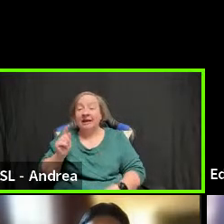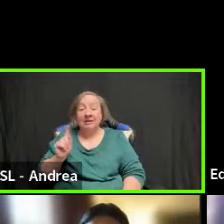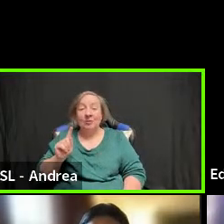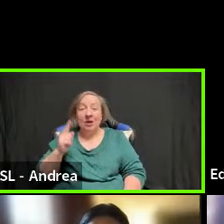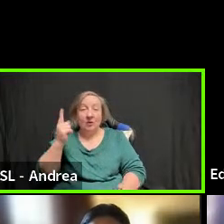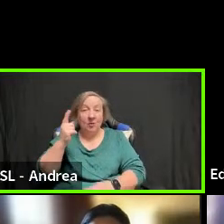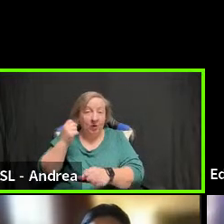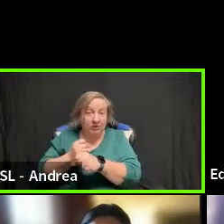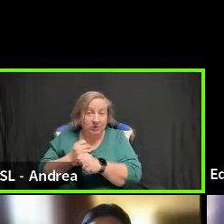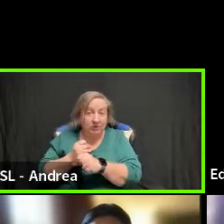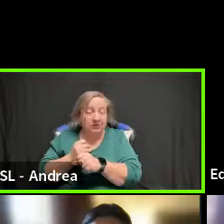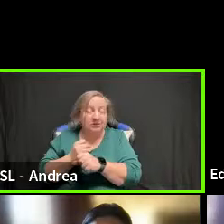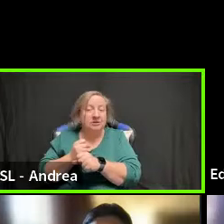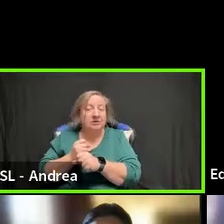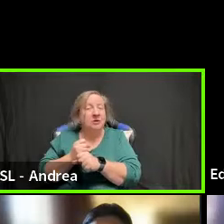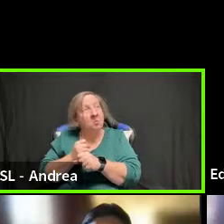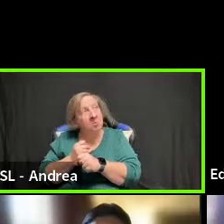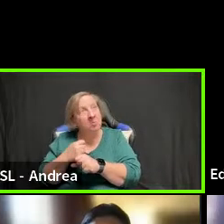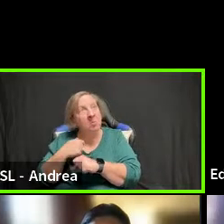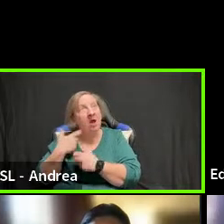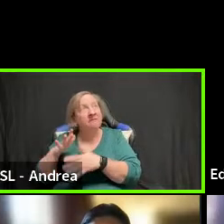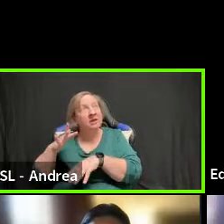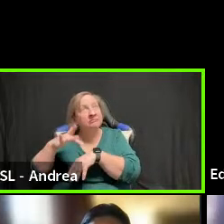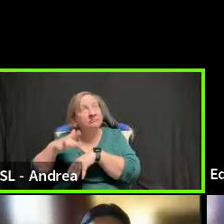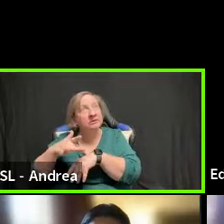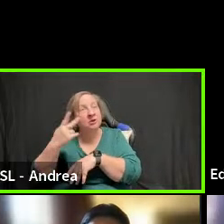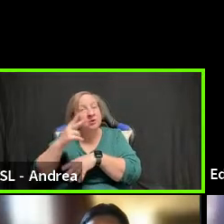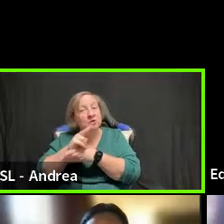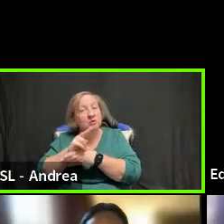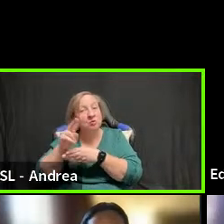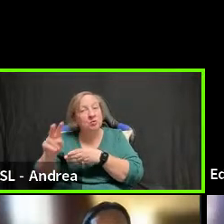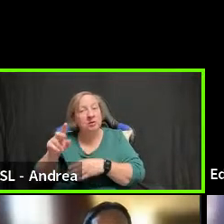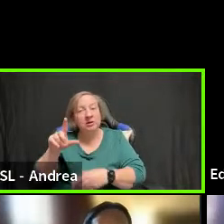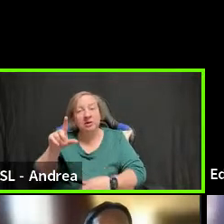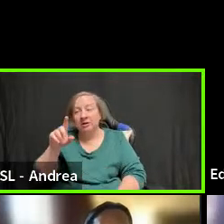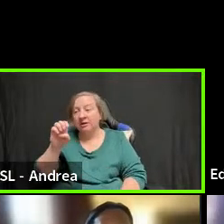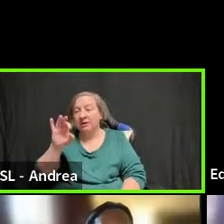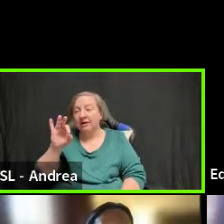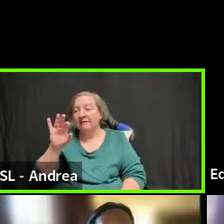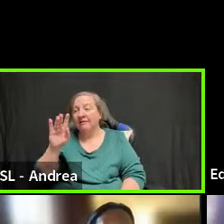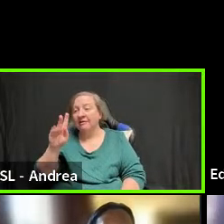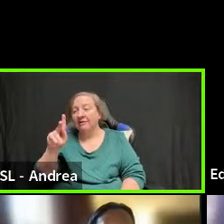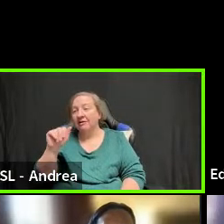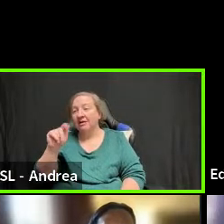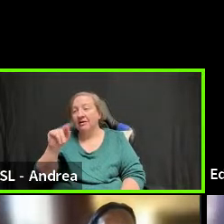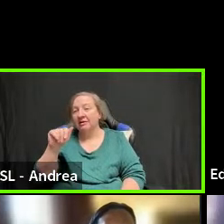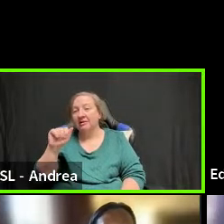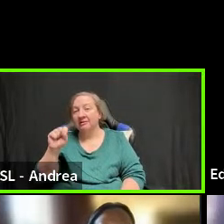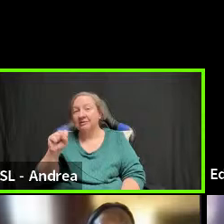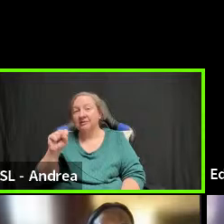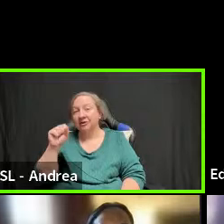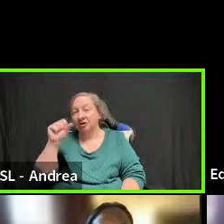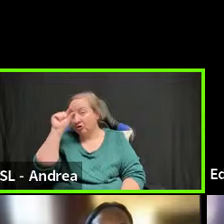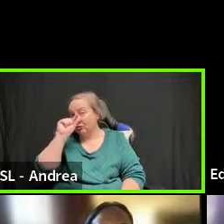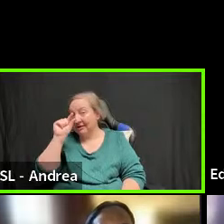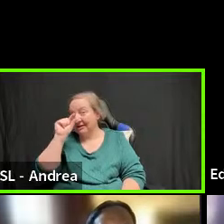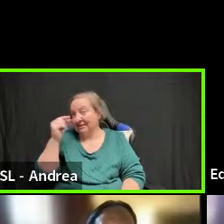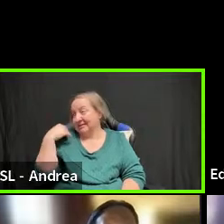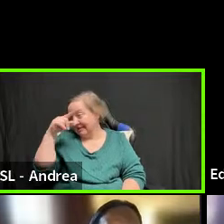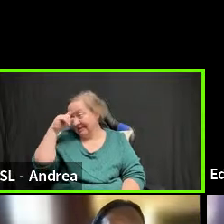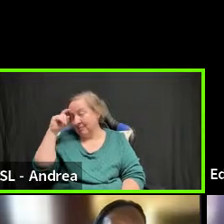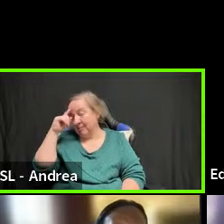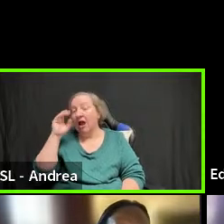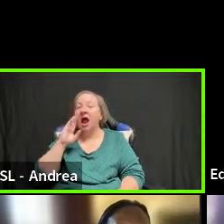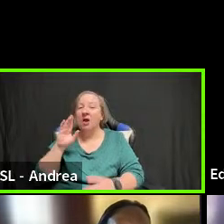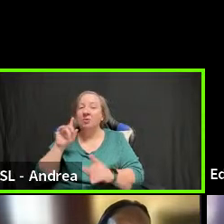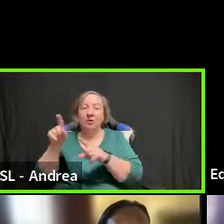I spent 2 weeks on Lefkada's Grace this summer, and I would certainly go back there and live on